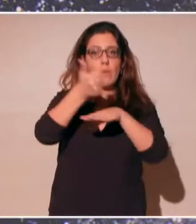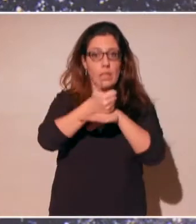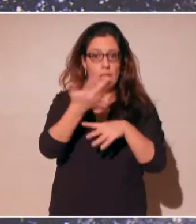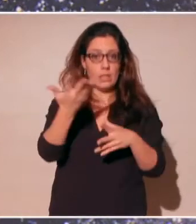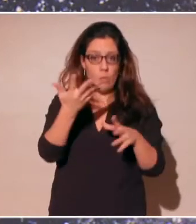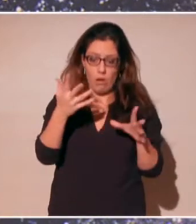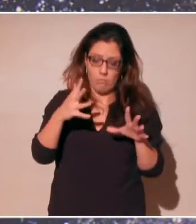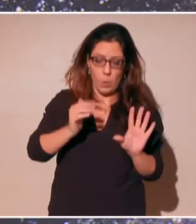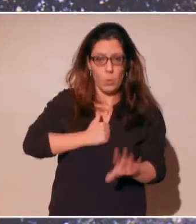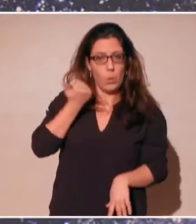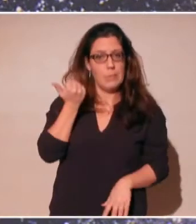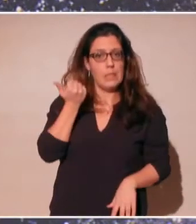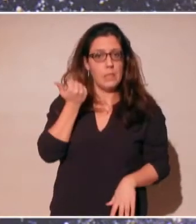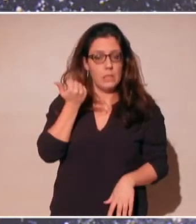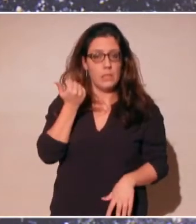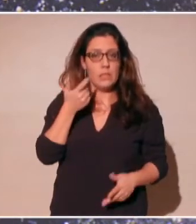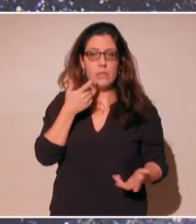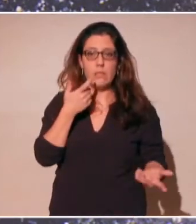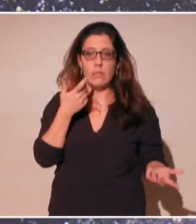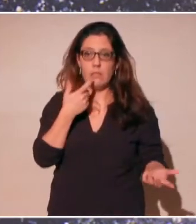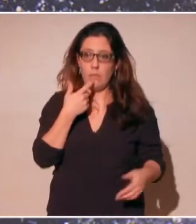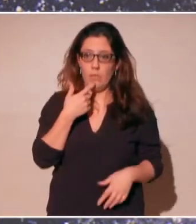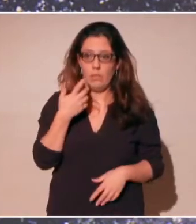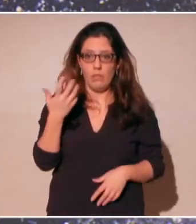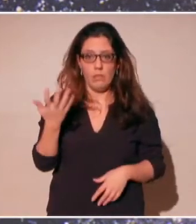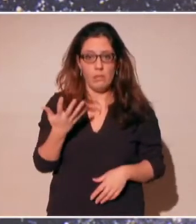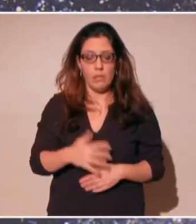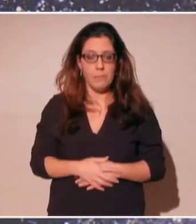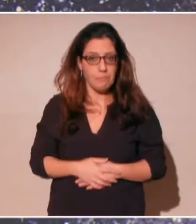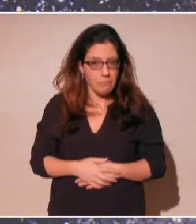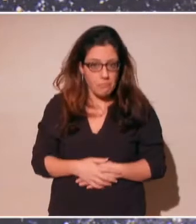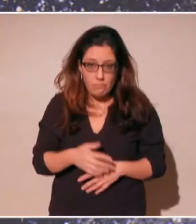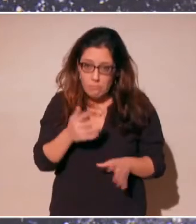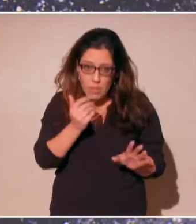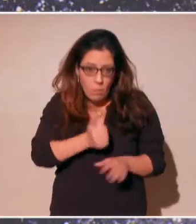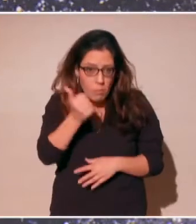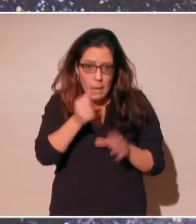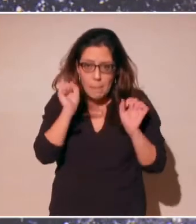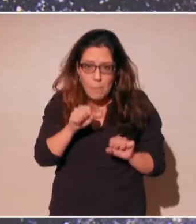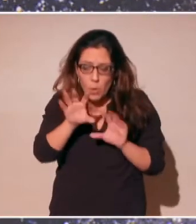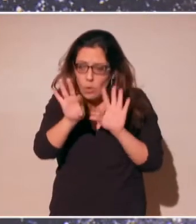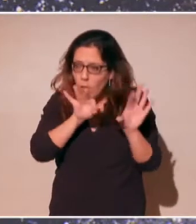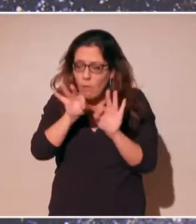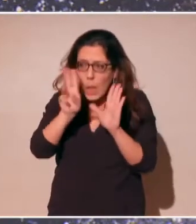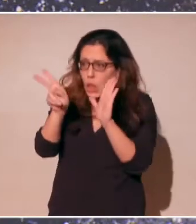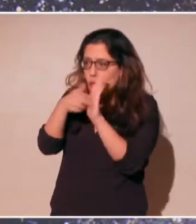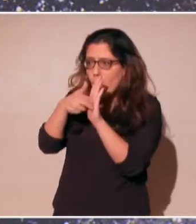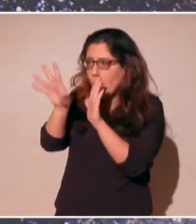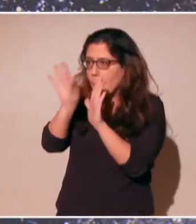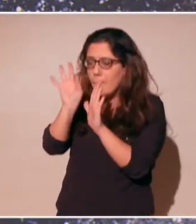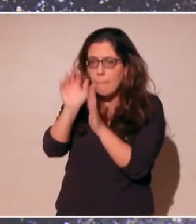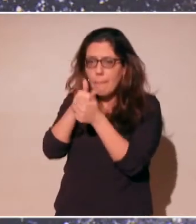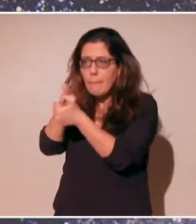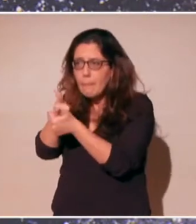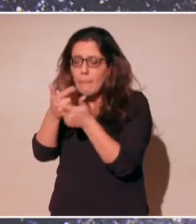mean by sovereignty? It means autonomy. It means the capacity to be able to choose the sort